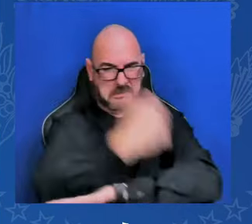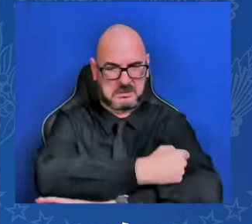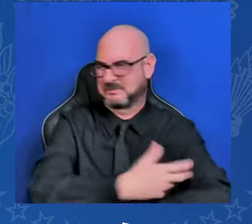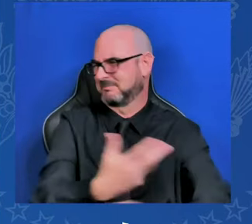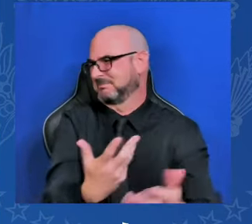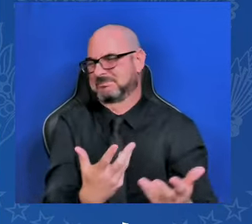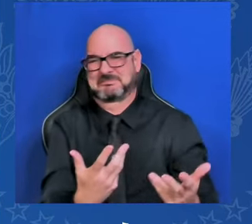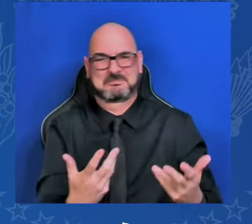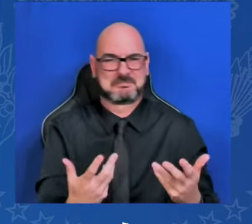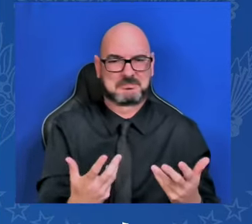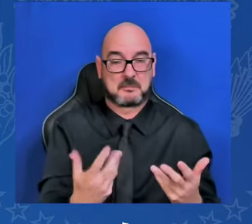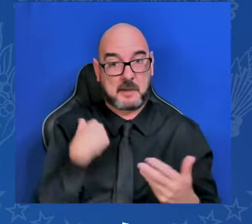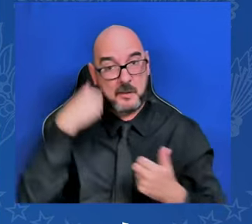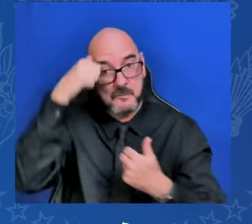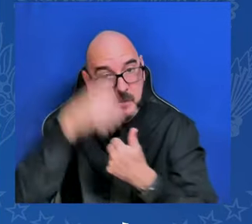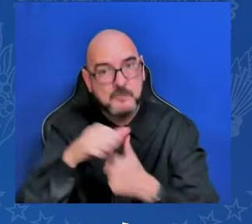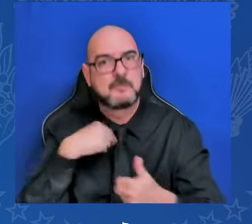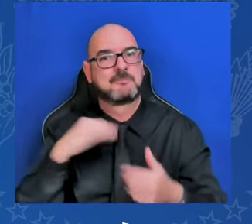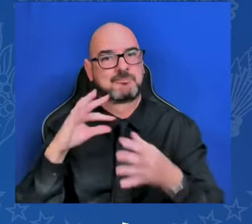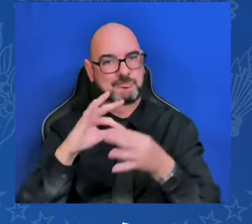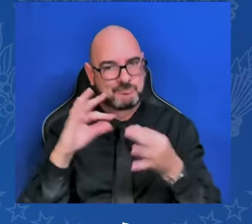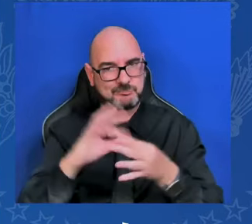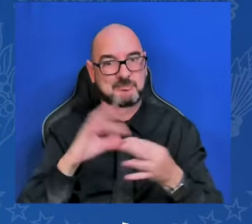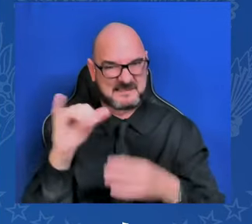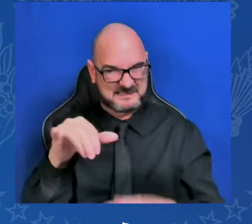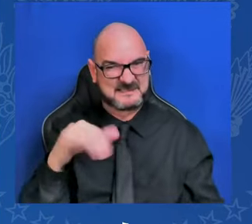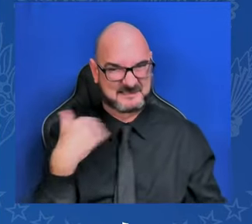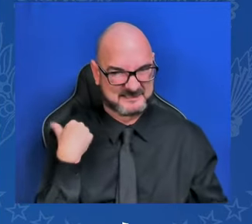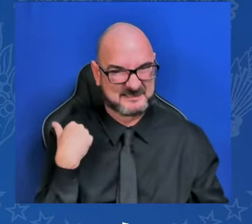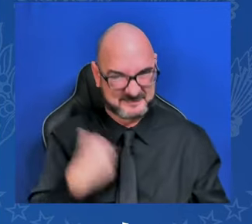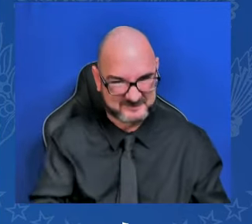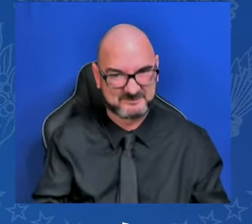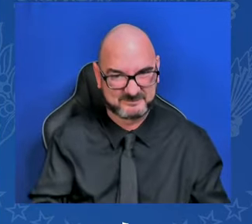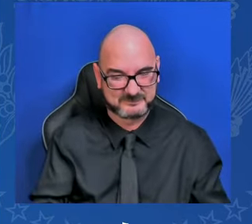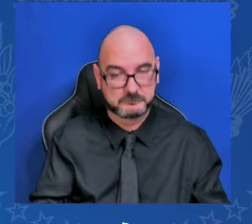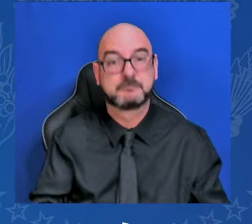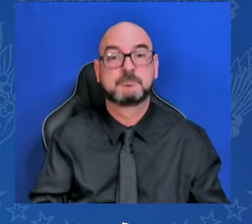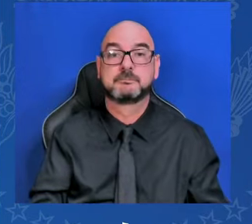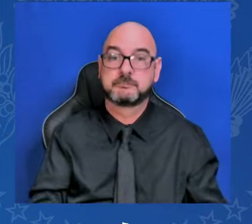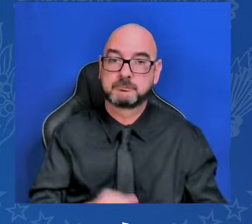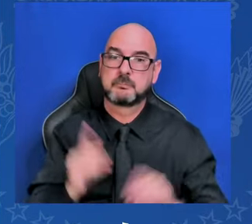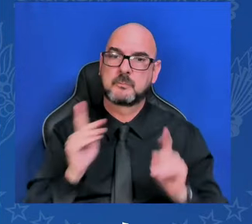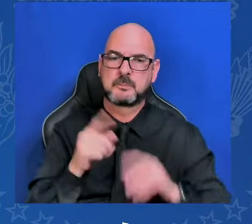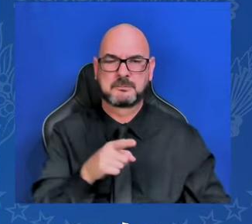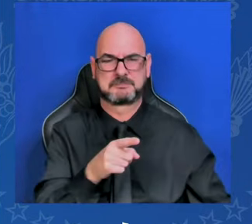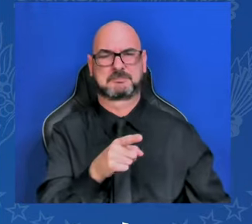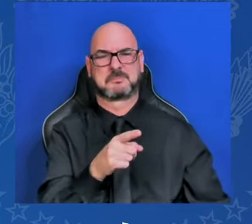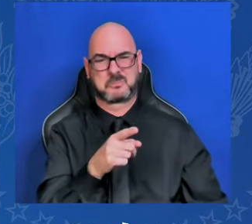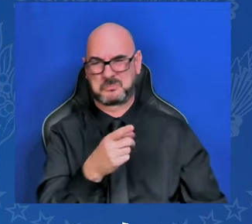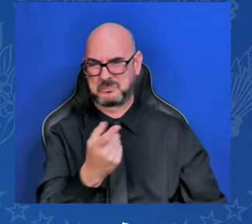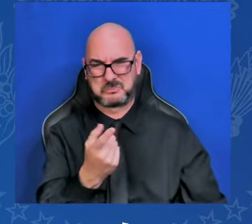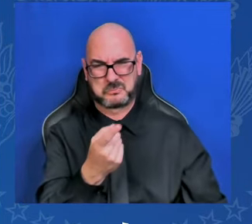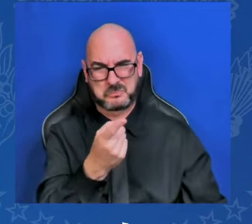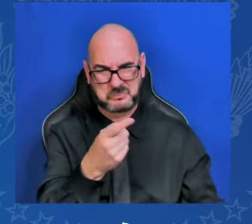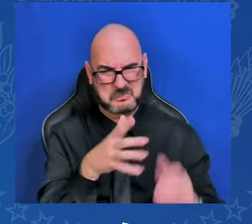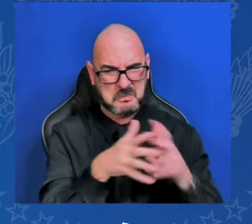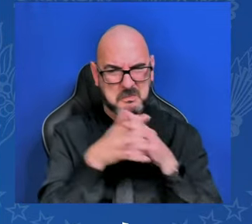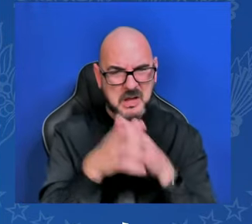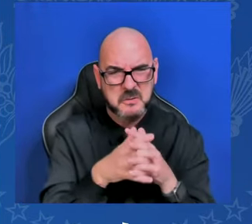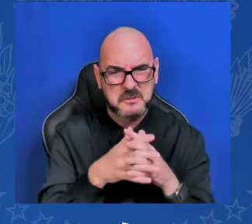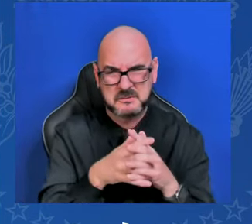made a speech in Independence Hall in the beginning. What do you mean we're in a battle for the soul of America? Well, people don't say that